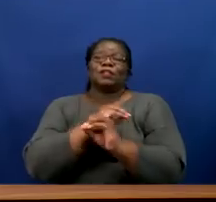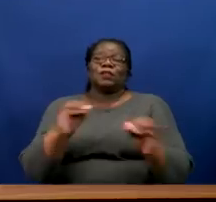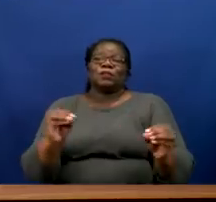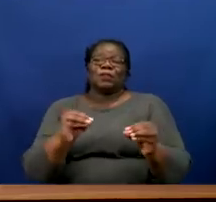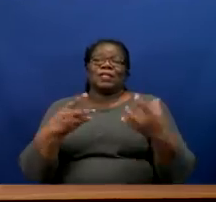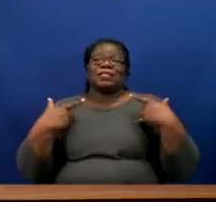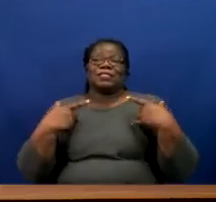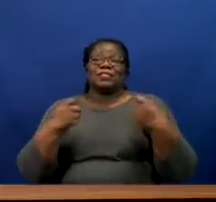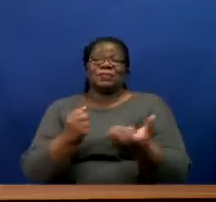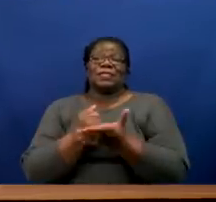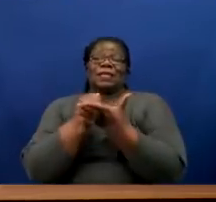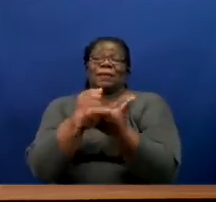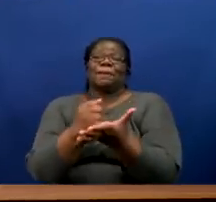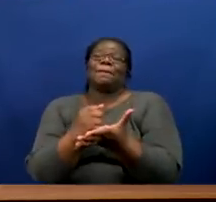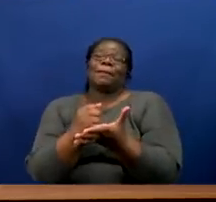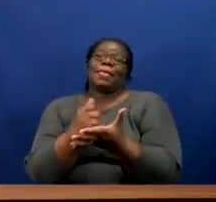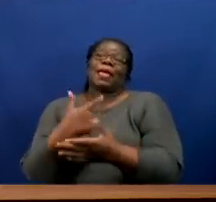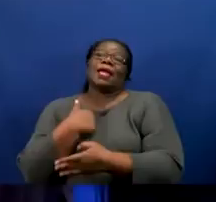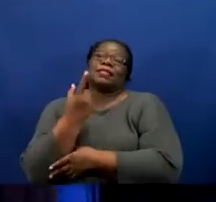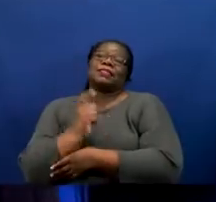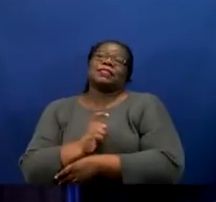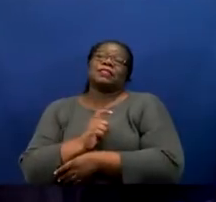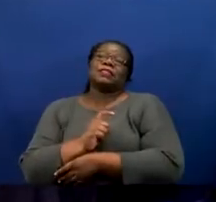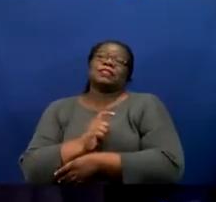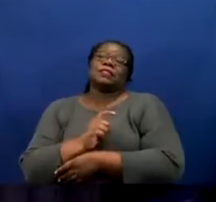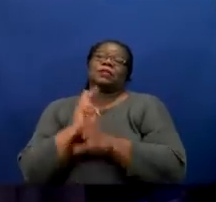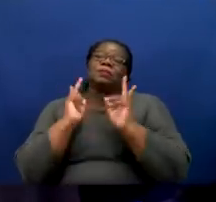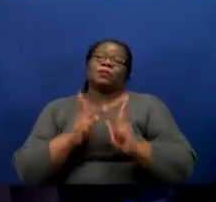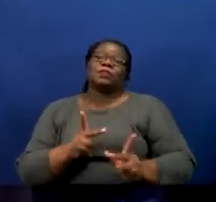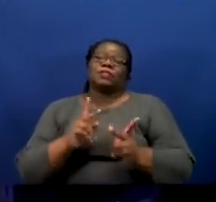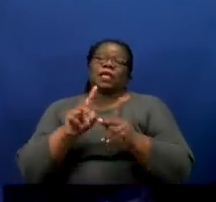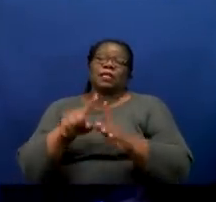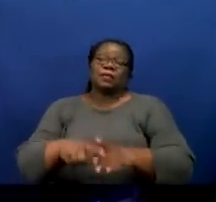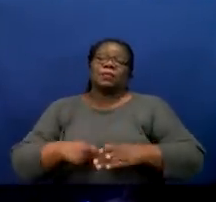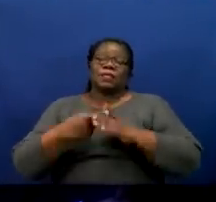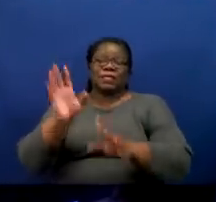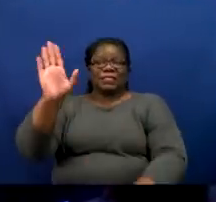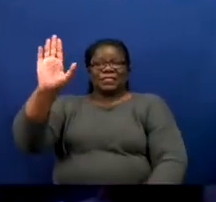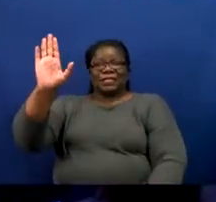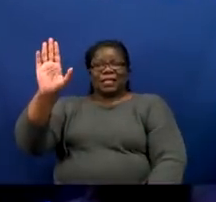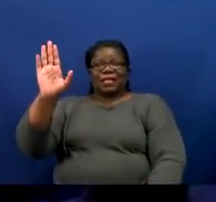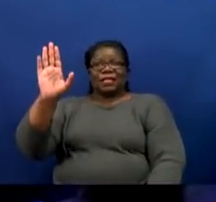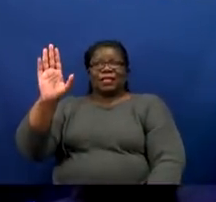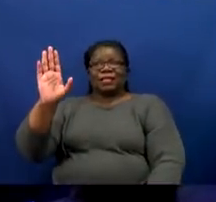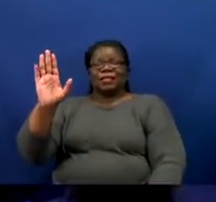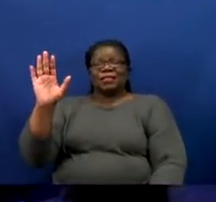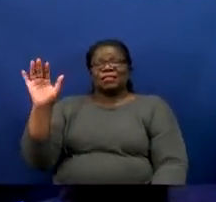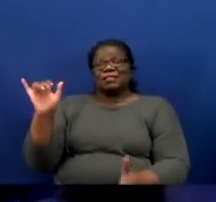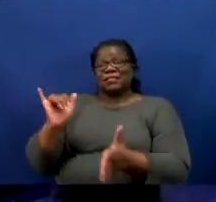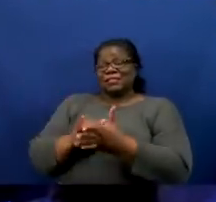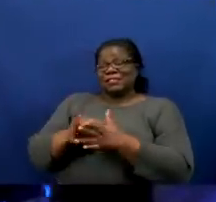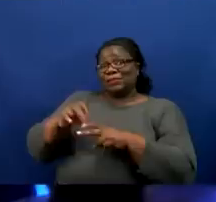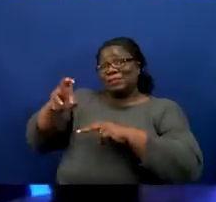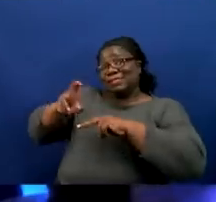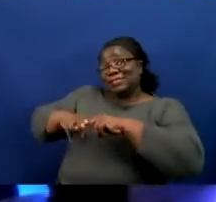to do so. I need somebody to begin to testify, because your pew partner may need to be encouraged, because